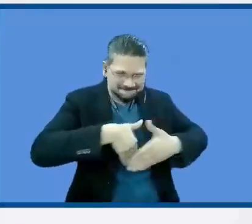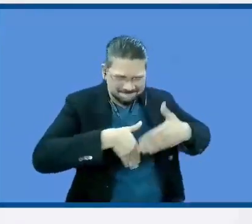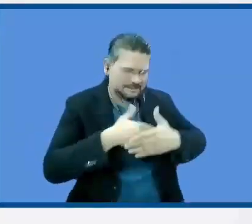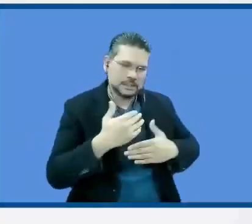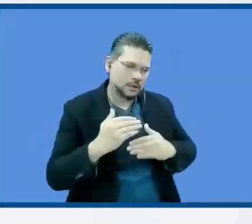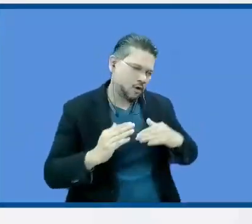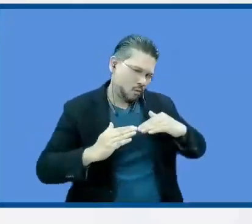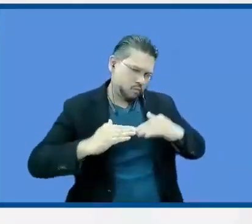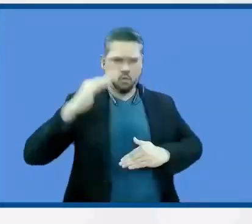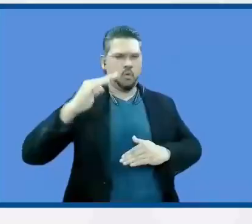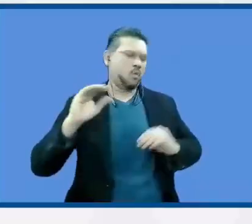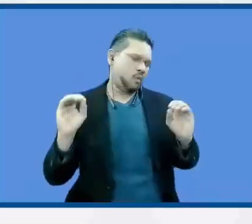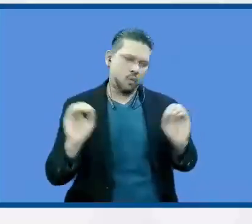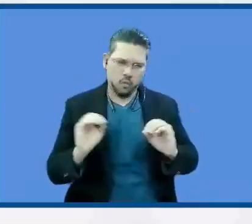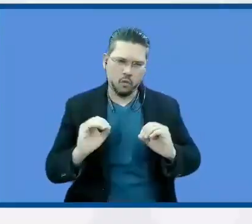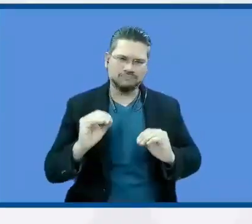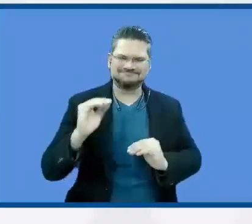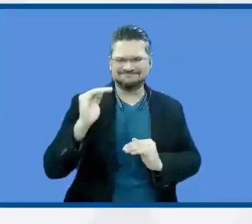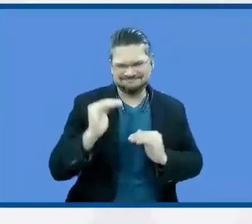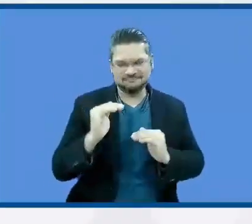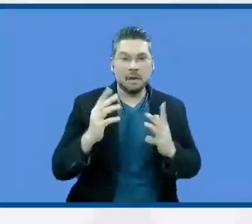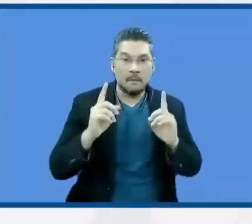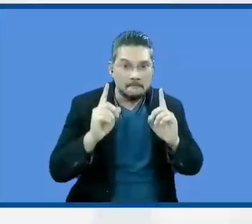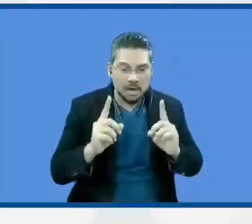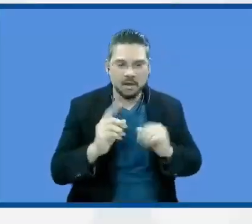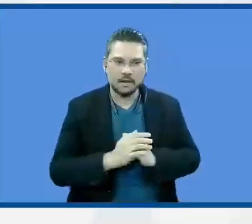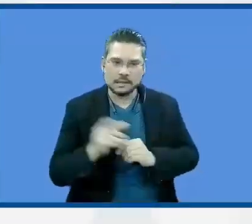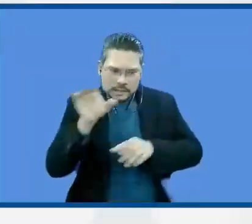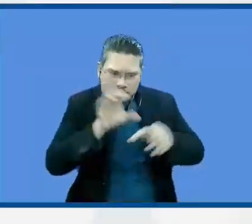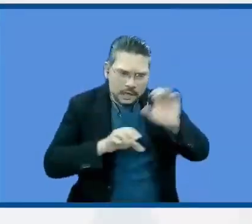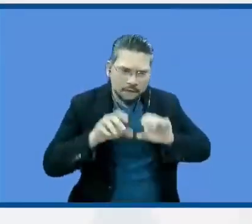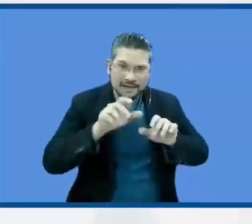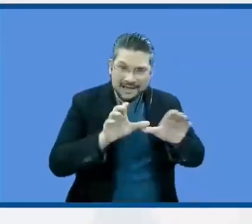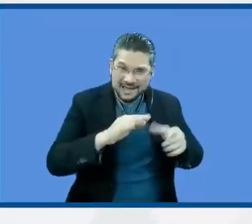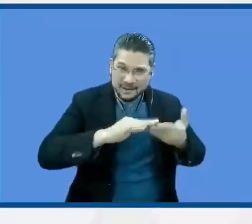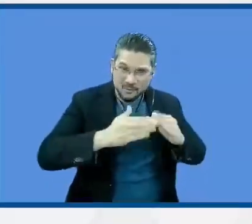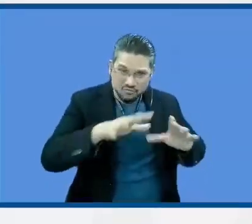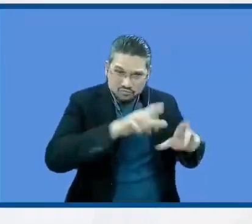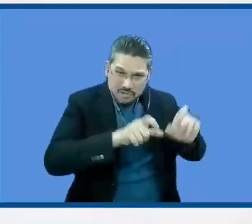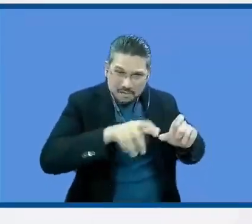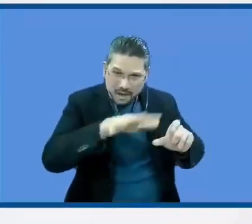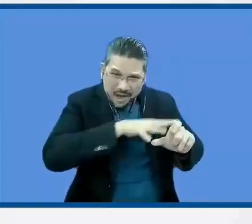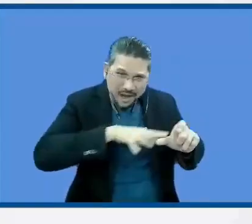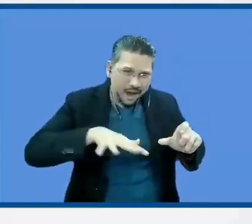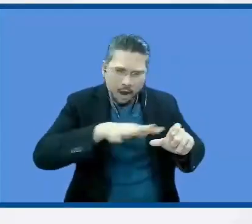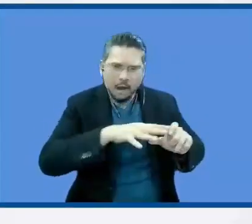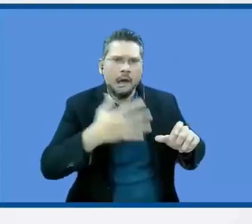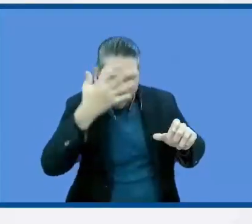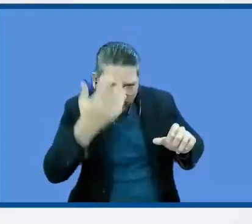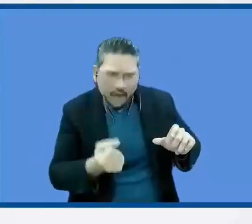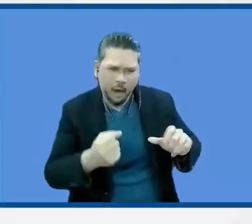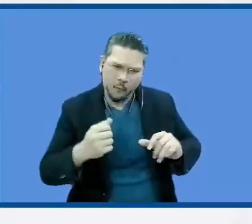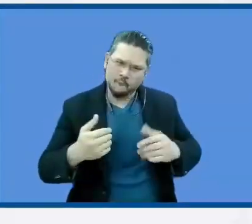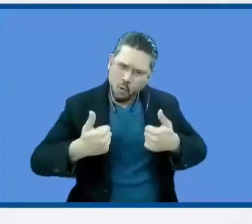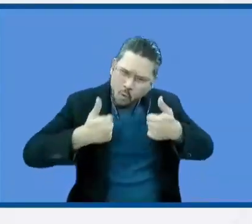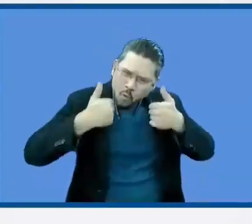scientific community of the region has really managed to generate major progress in terms